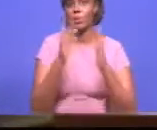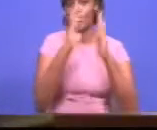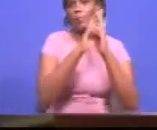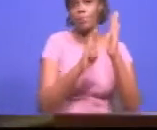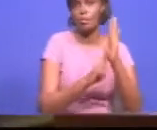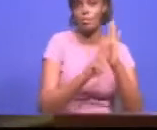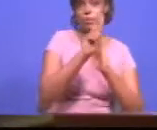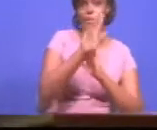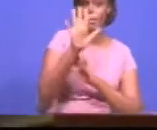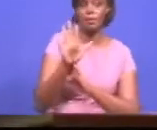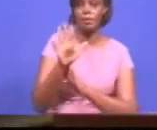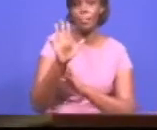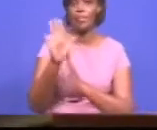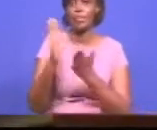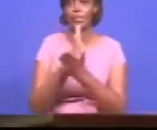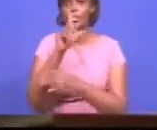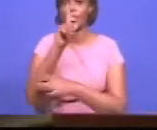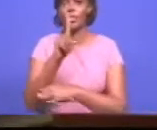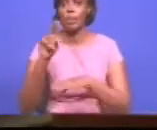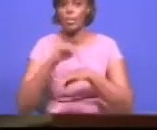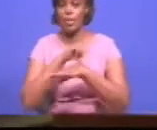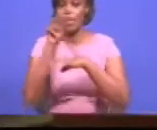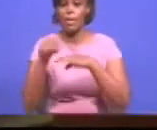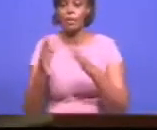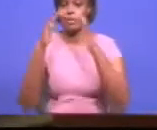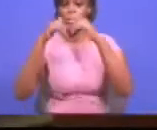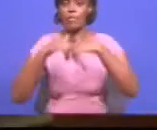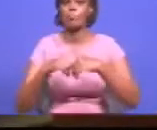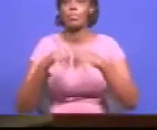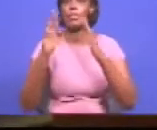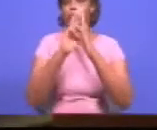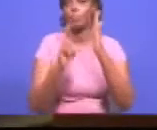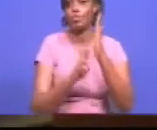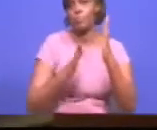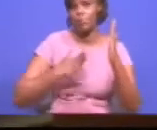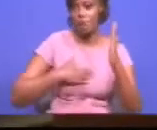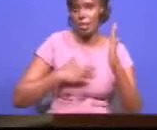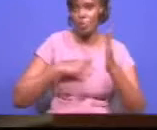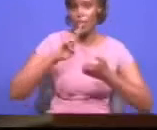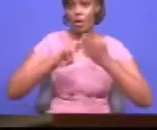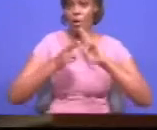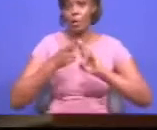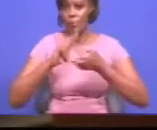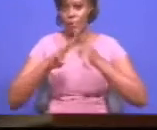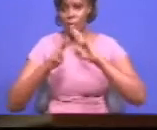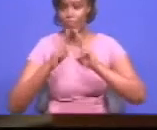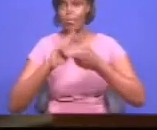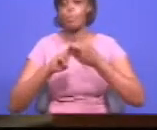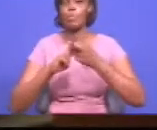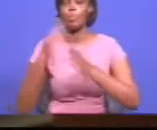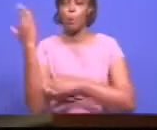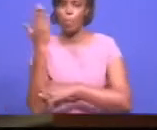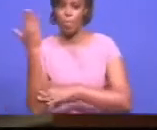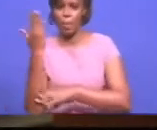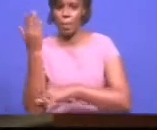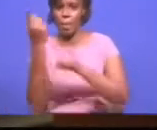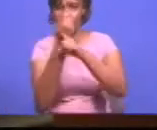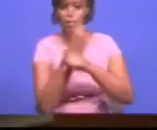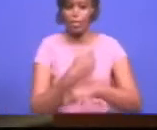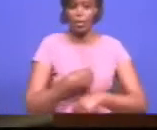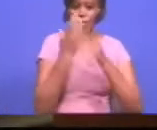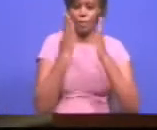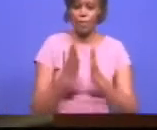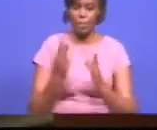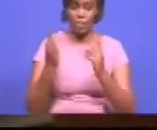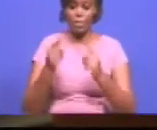Number 25, Subsection 1 of the National Assembly Standing Orders, relating to address by visiting dignitaries, I received a